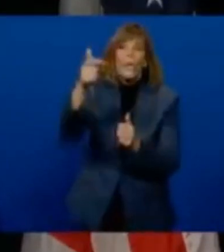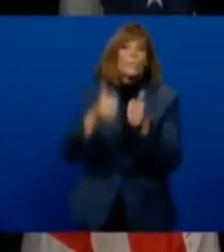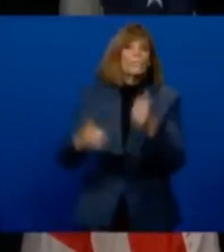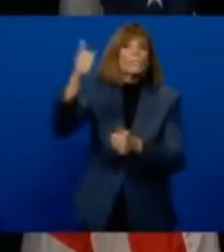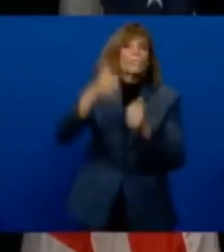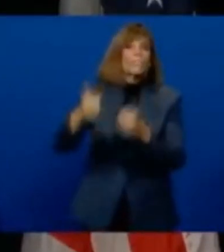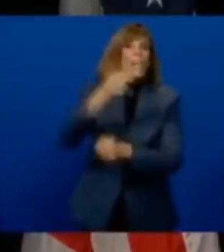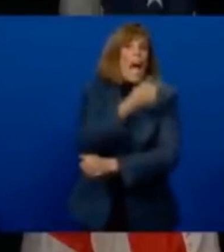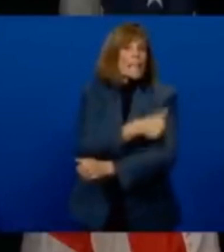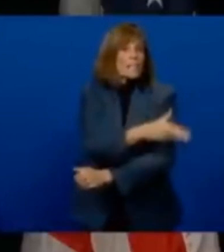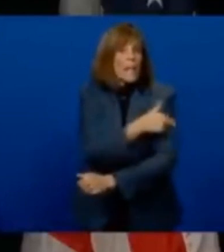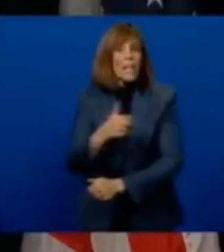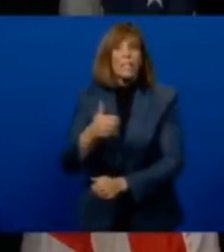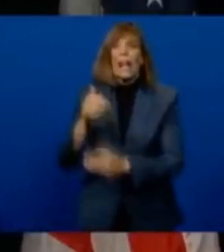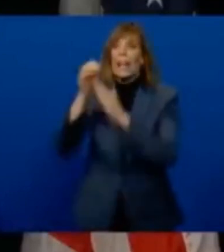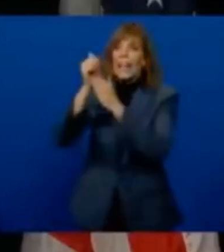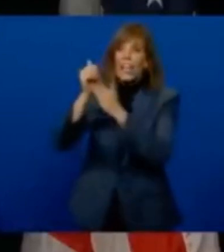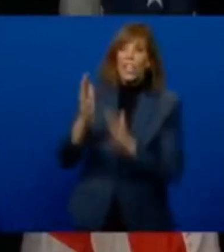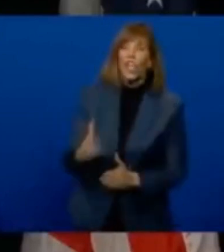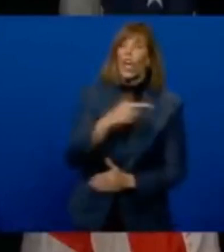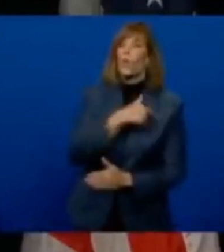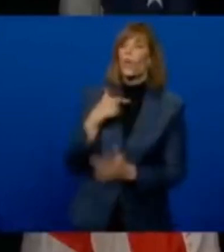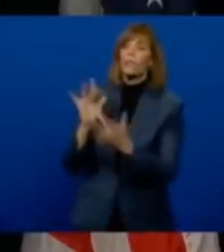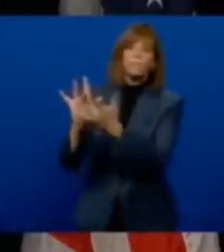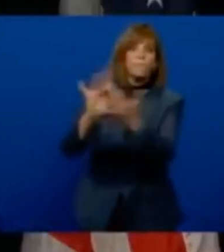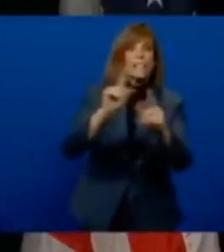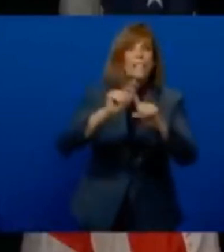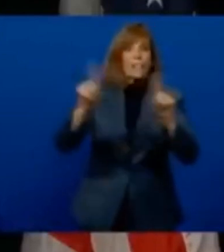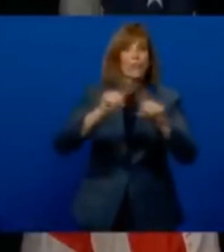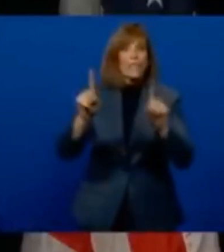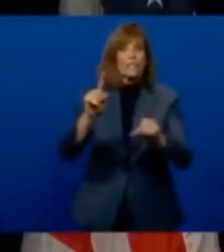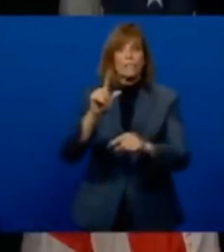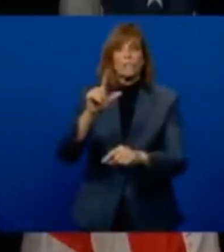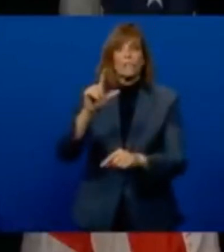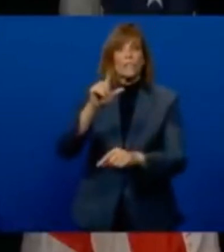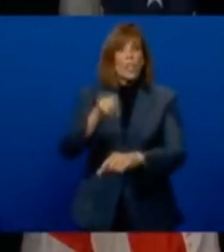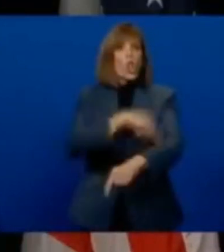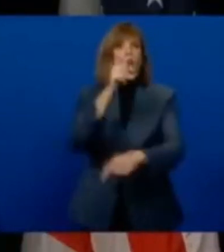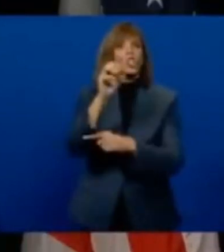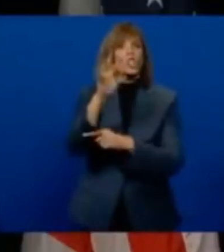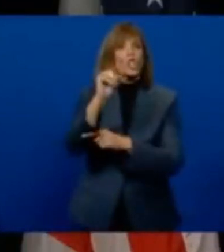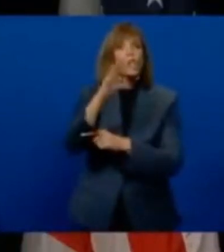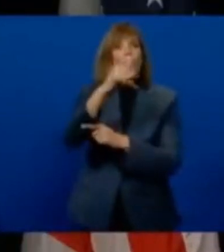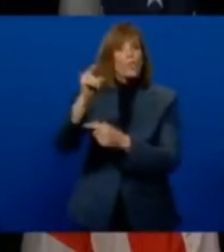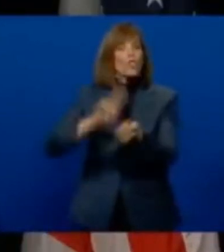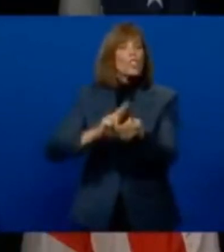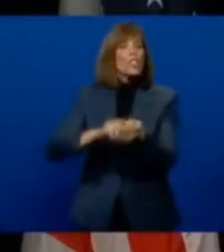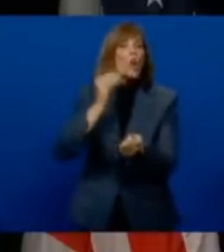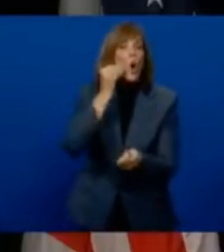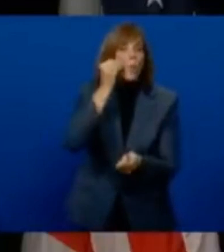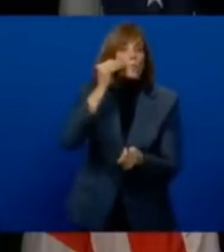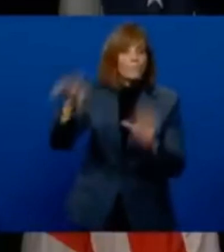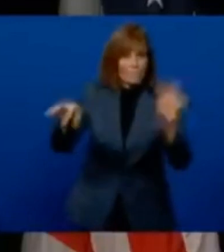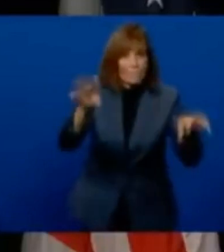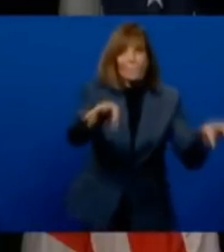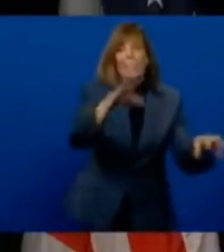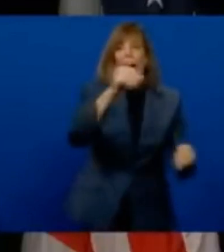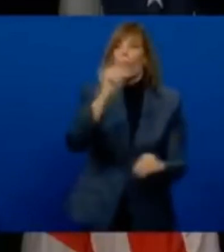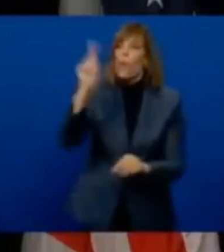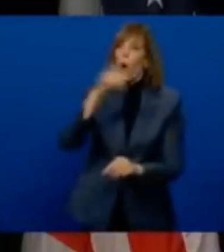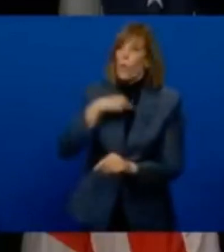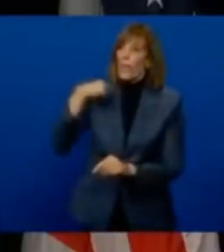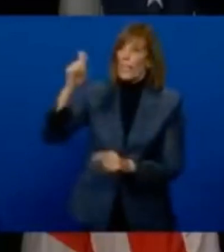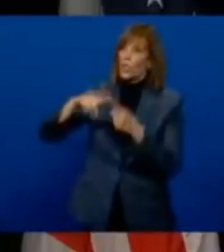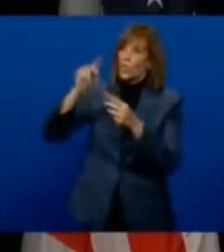and our hospitals, we're reaching out to long-term care facilities, and we're discussing additional steps that may need to be taken to